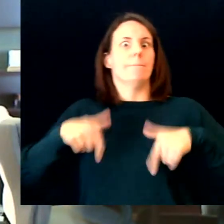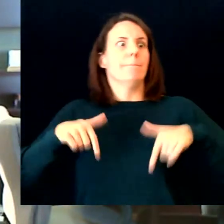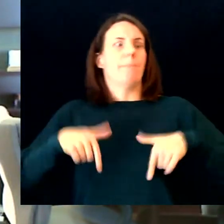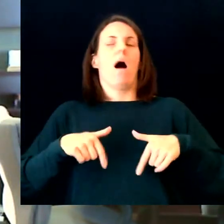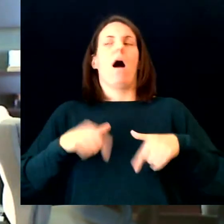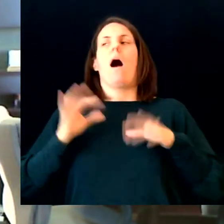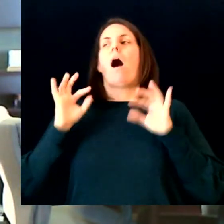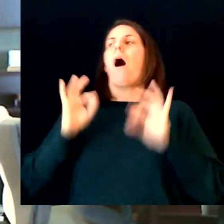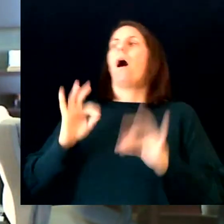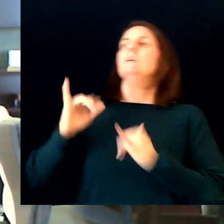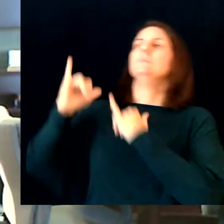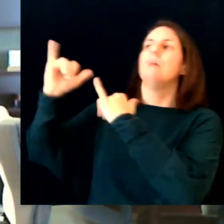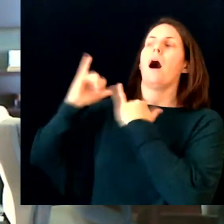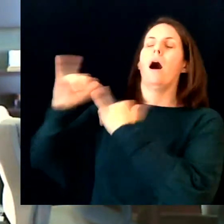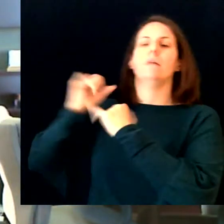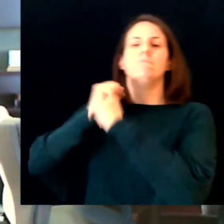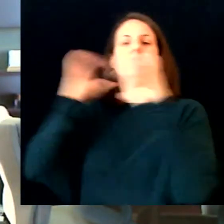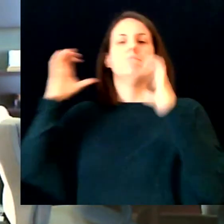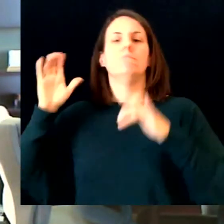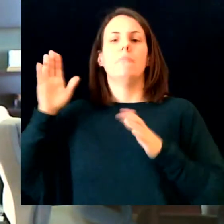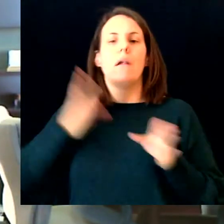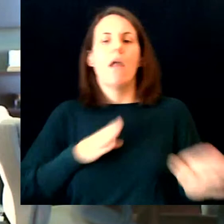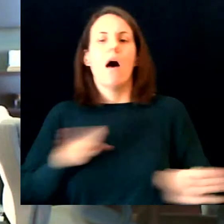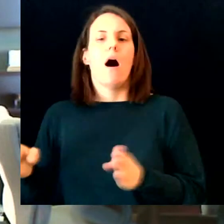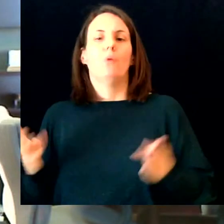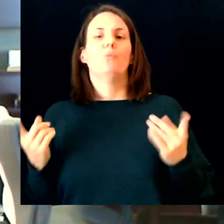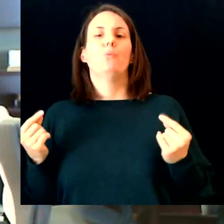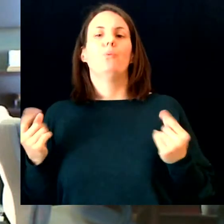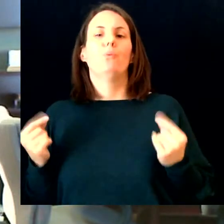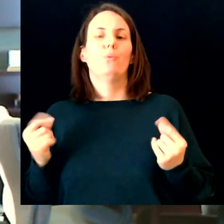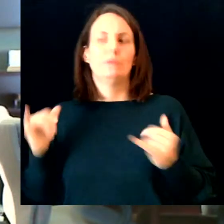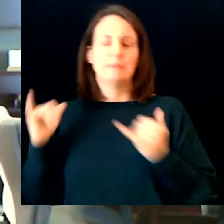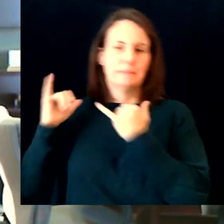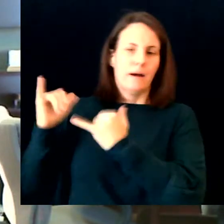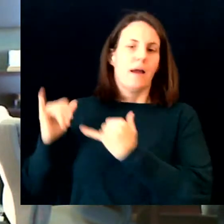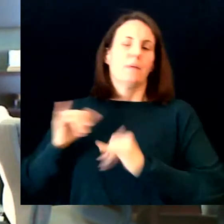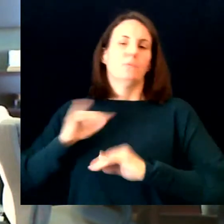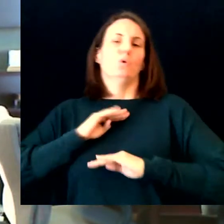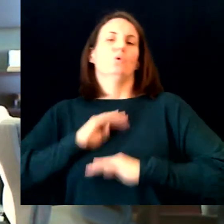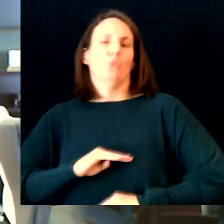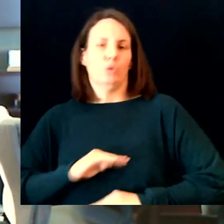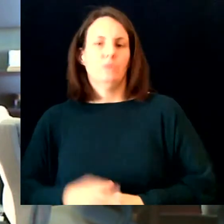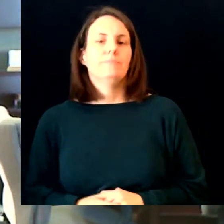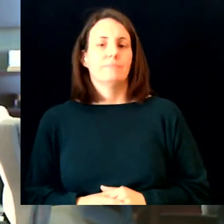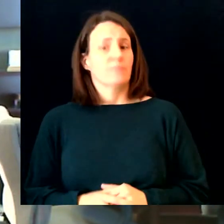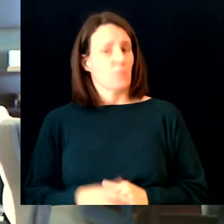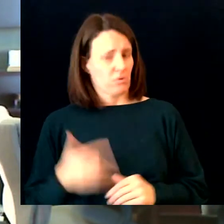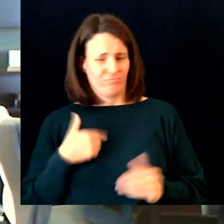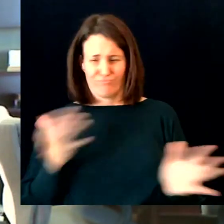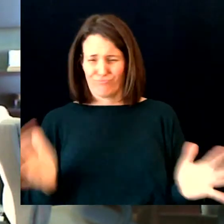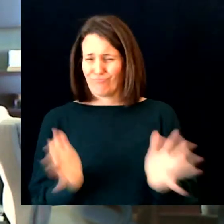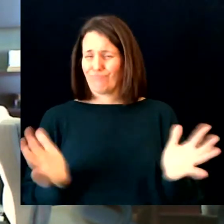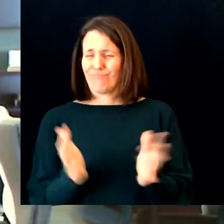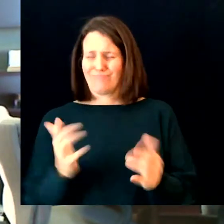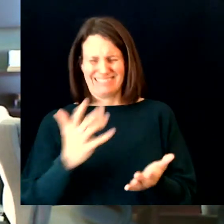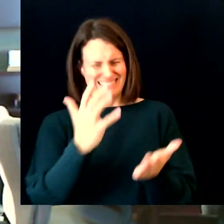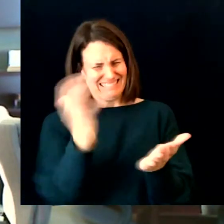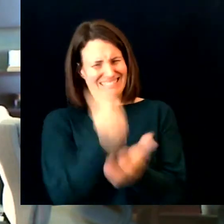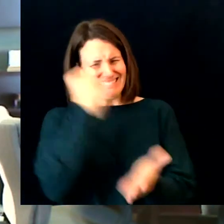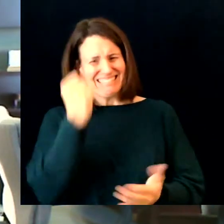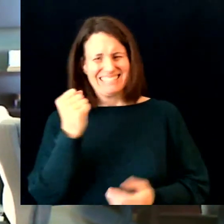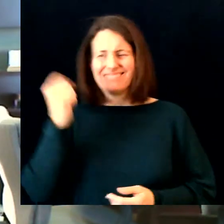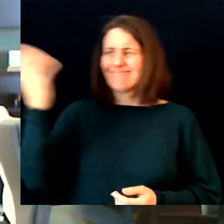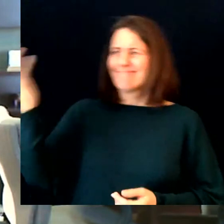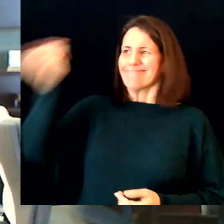to take advantage of that opportunity. And as I noted in my earlier comments, it's really important